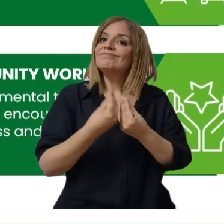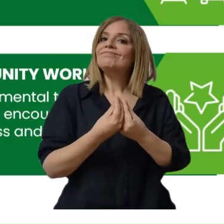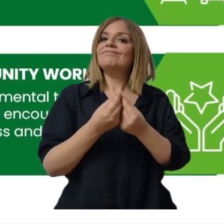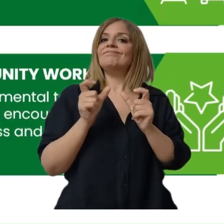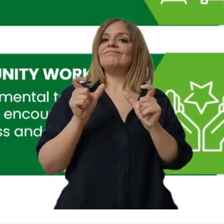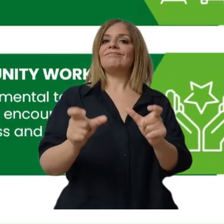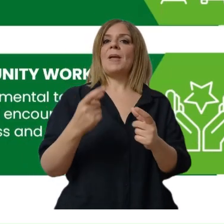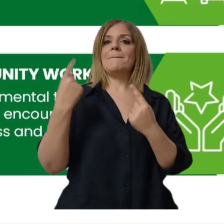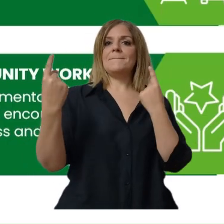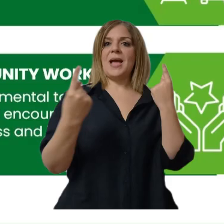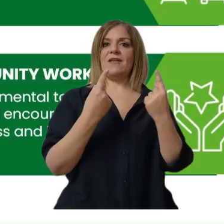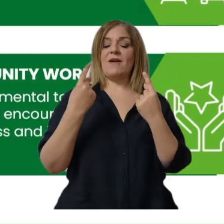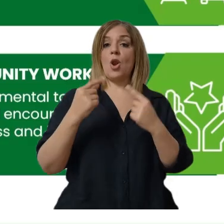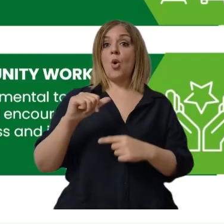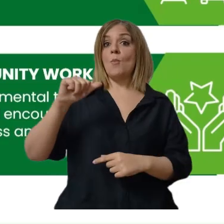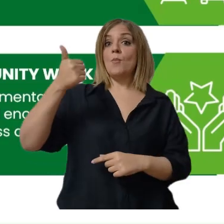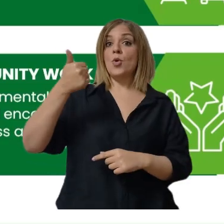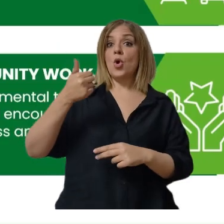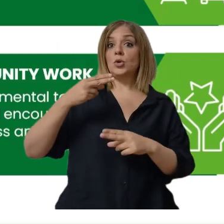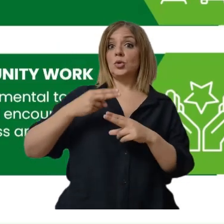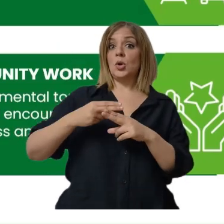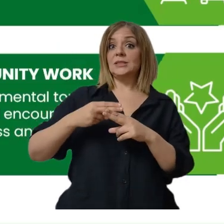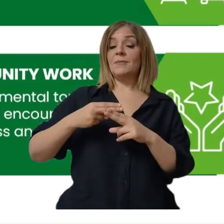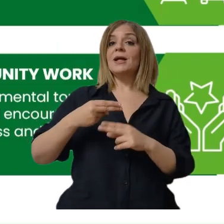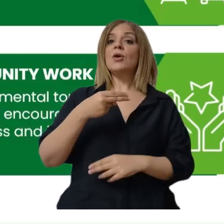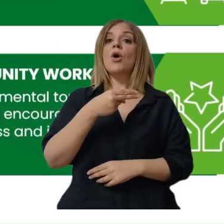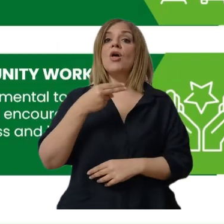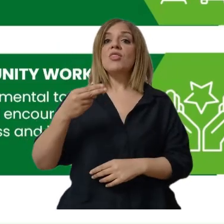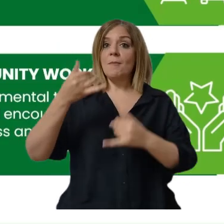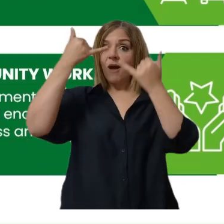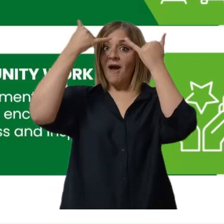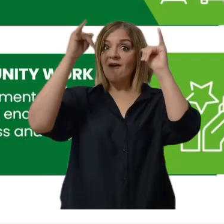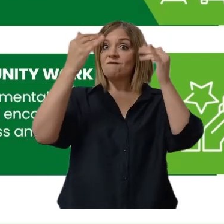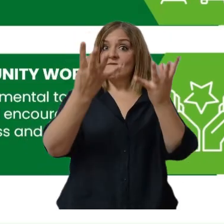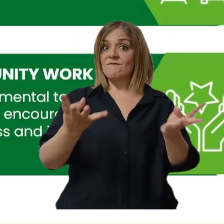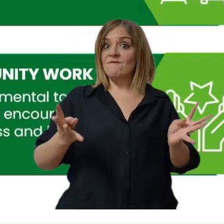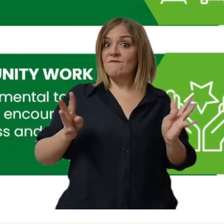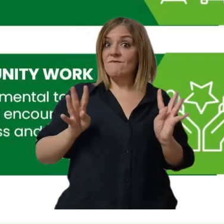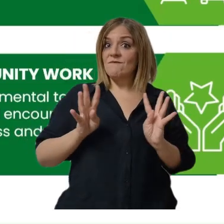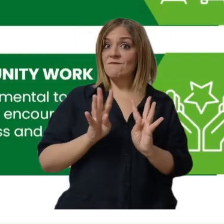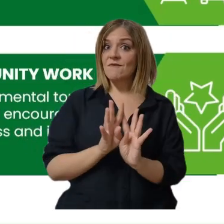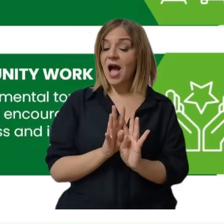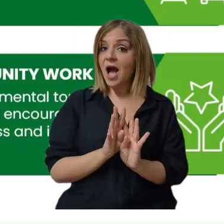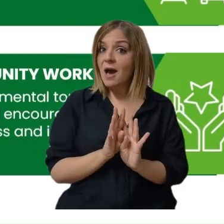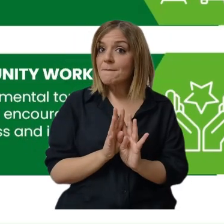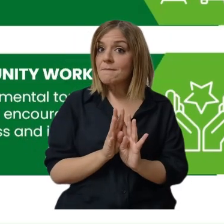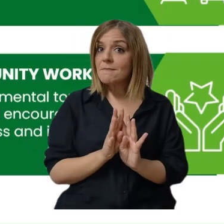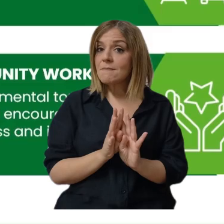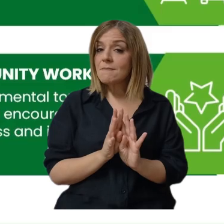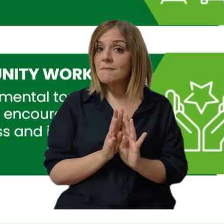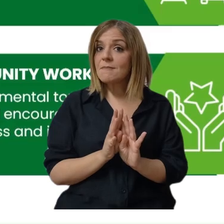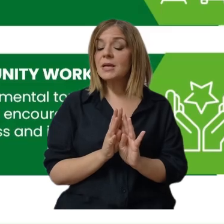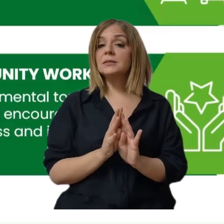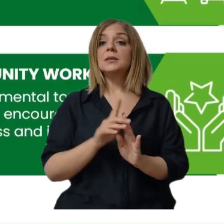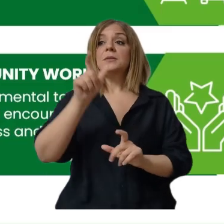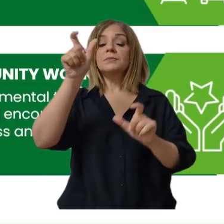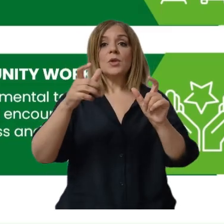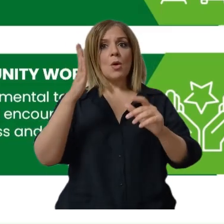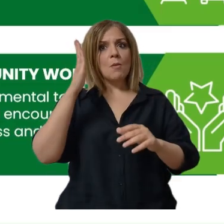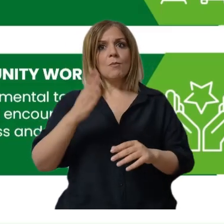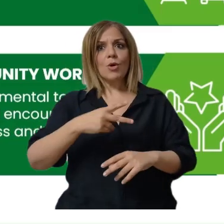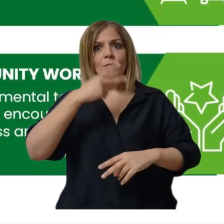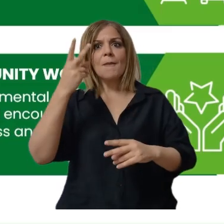eco-friendly. For the first one is about farming sector, and farmers can